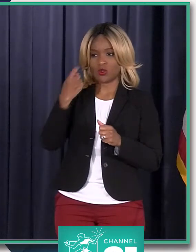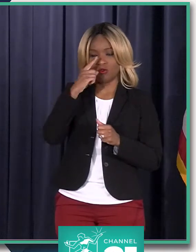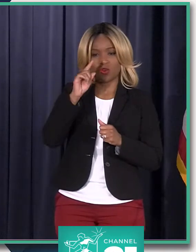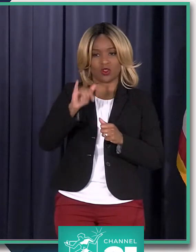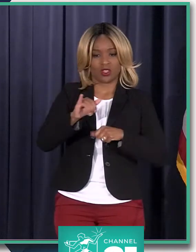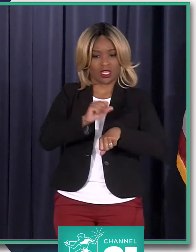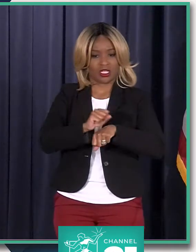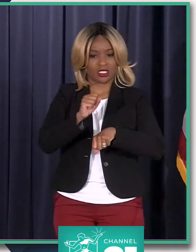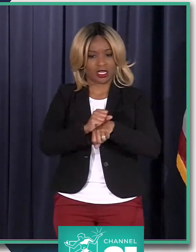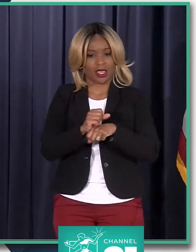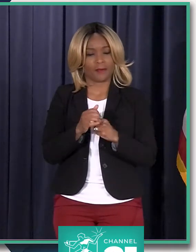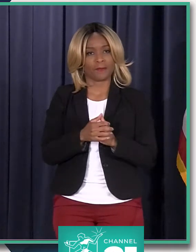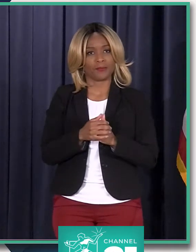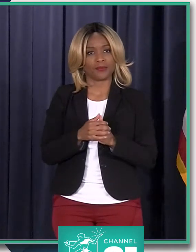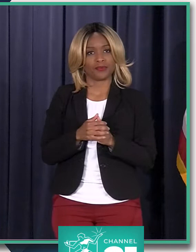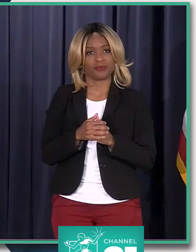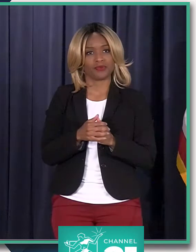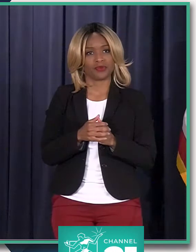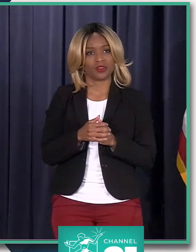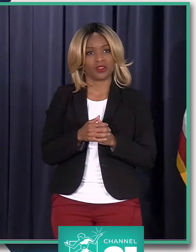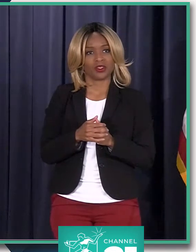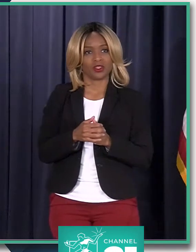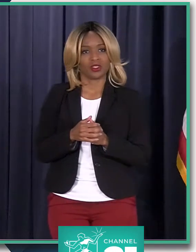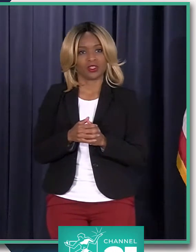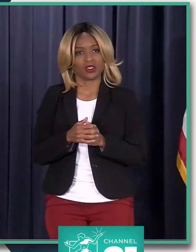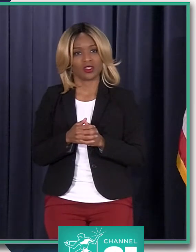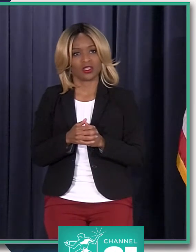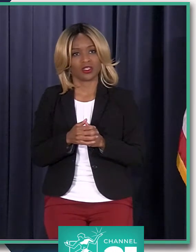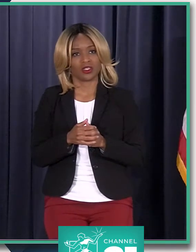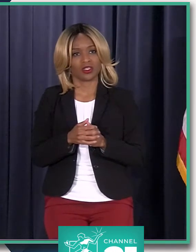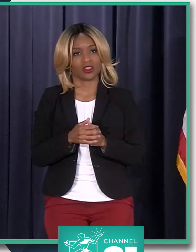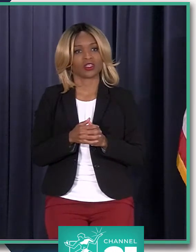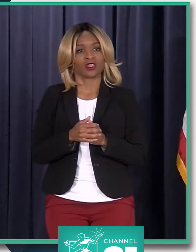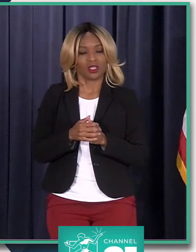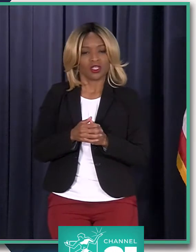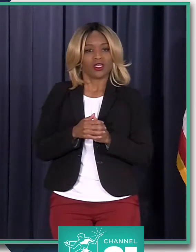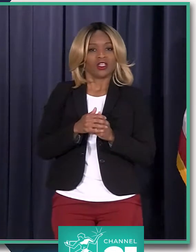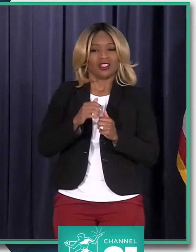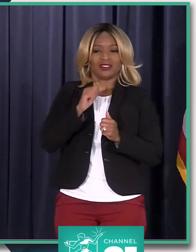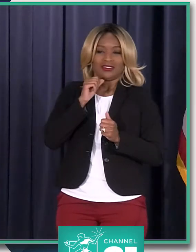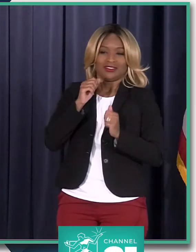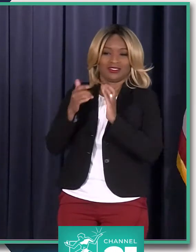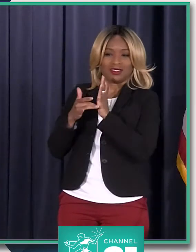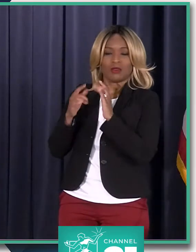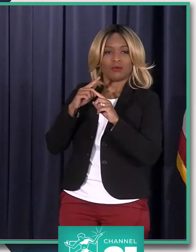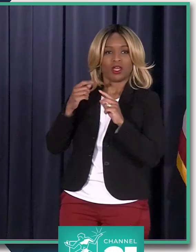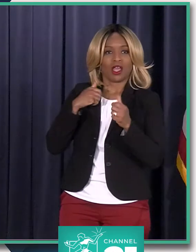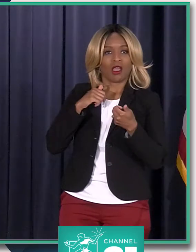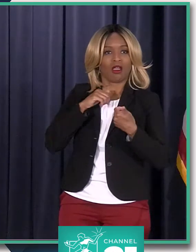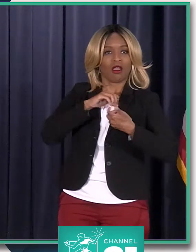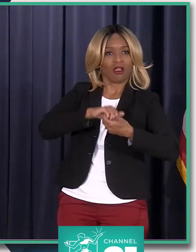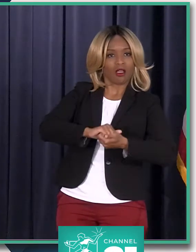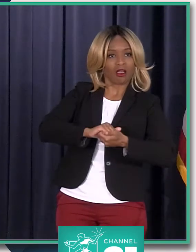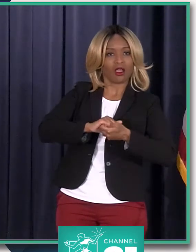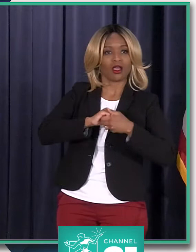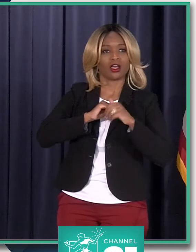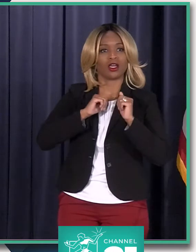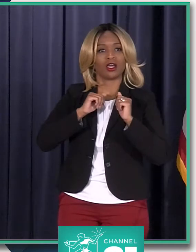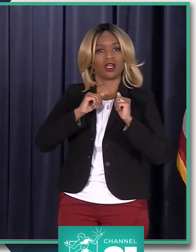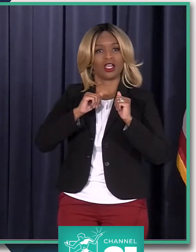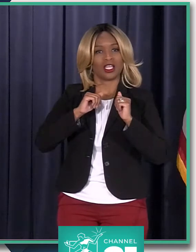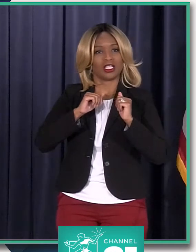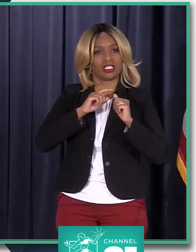one of the big pieces, it's a little bit, not really a technical term, but we have clever devices. It's an actual